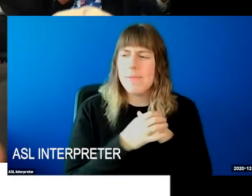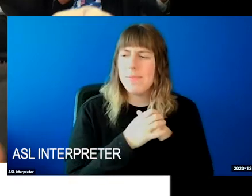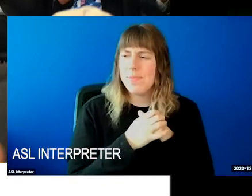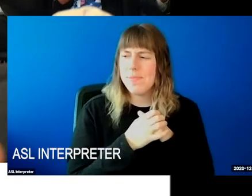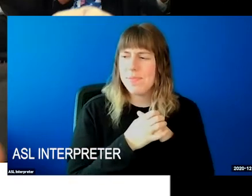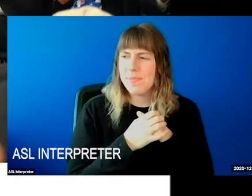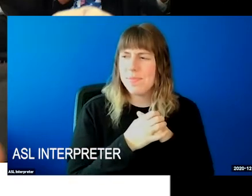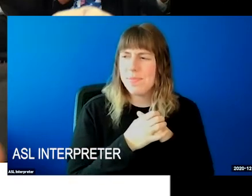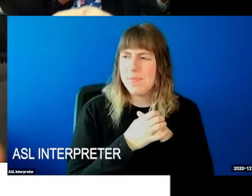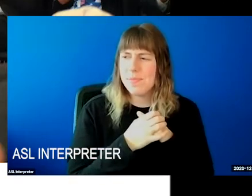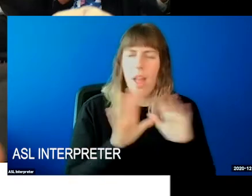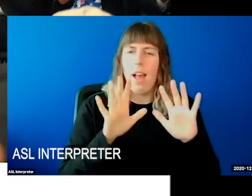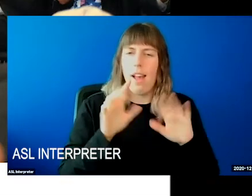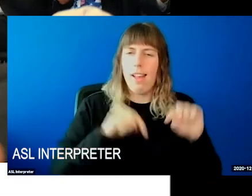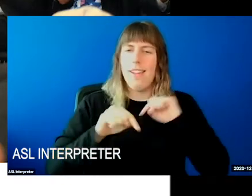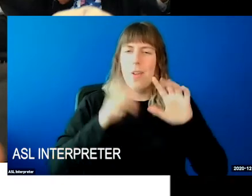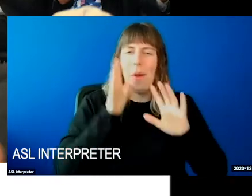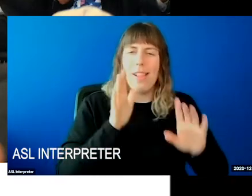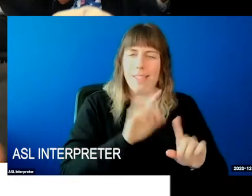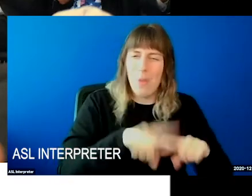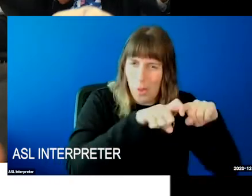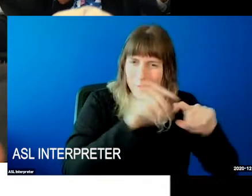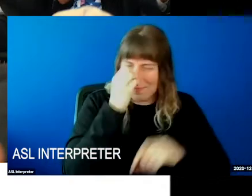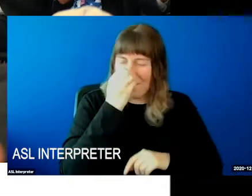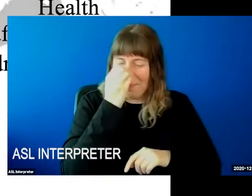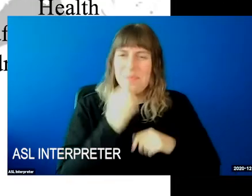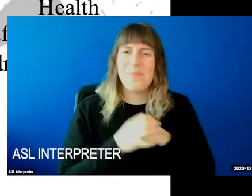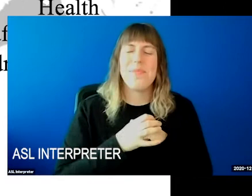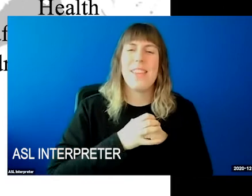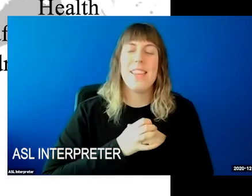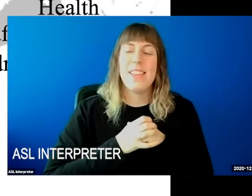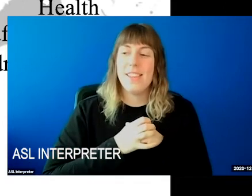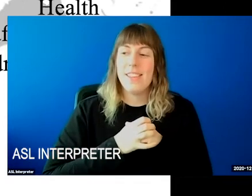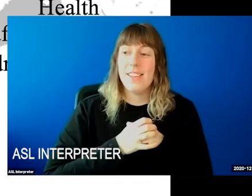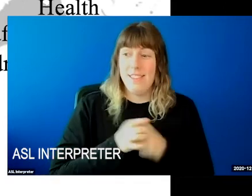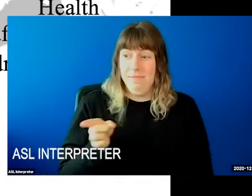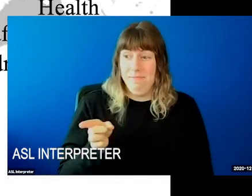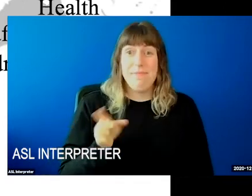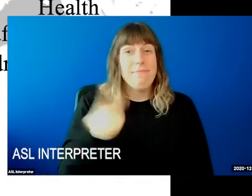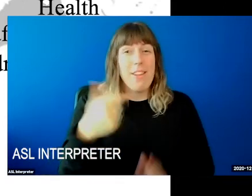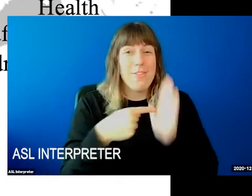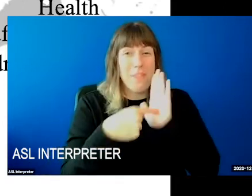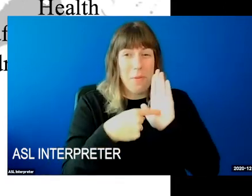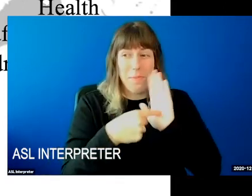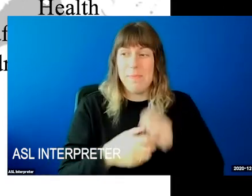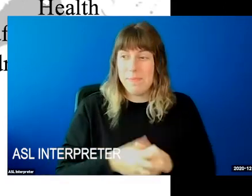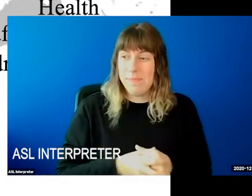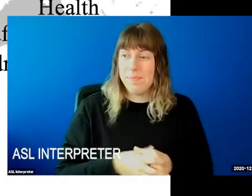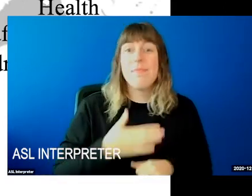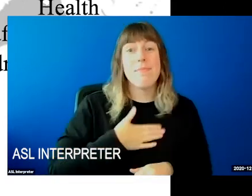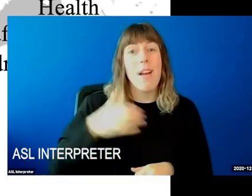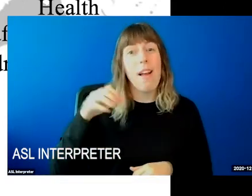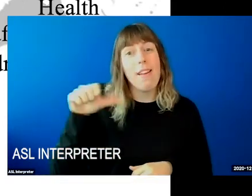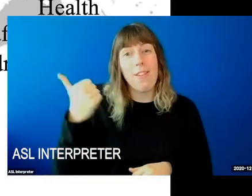word of, no, sorry, I'll come back to that later. So this is the example I wanted to give. This is the work that my colleagues